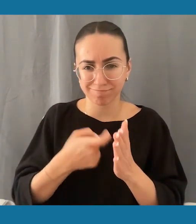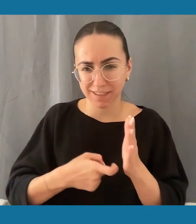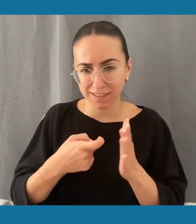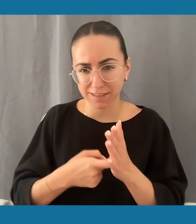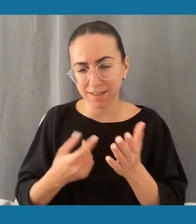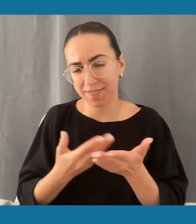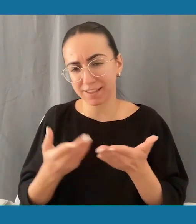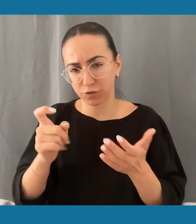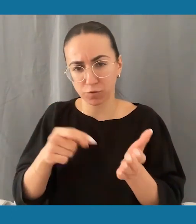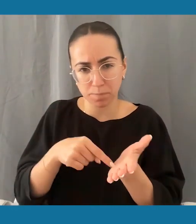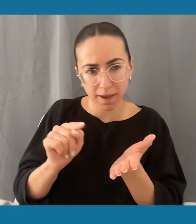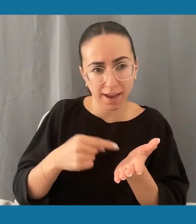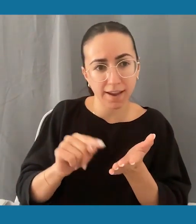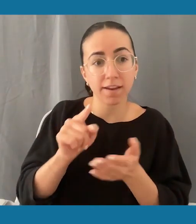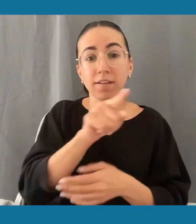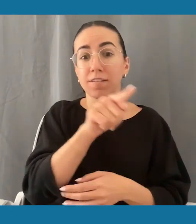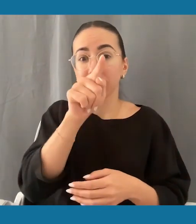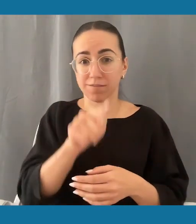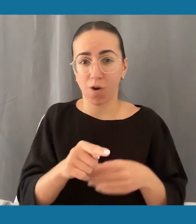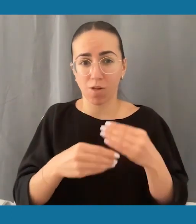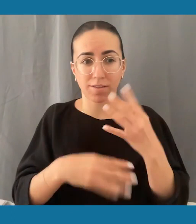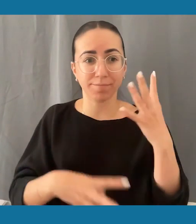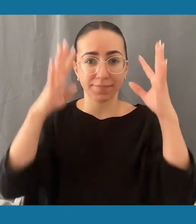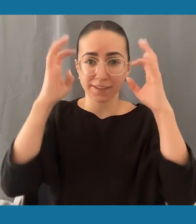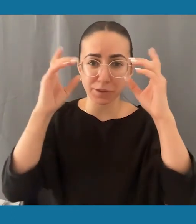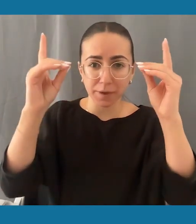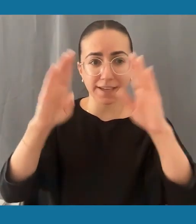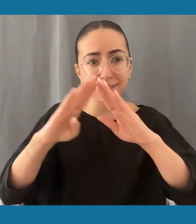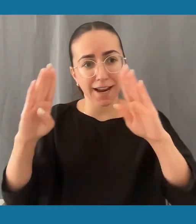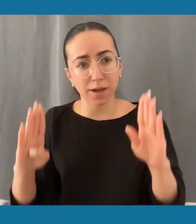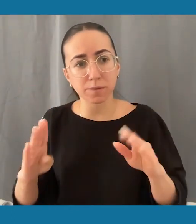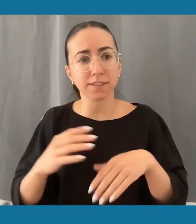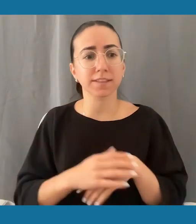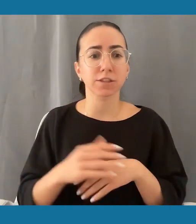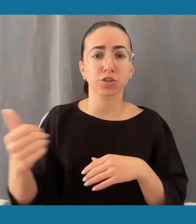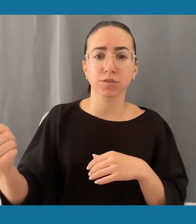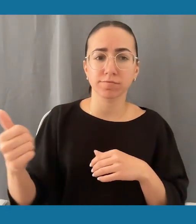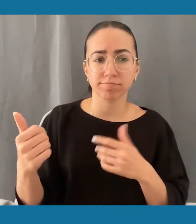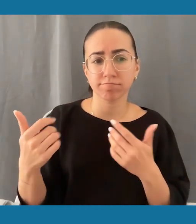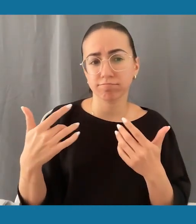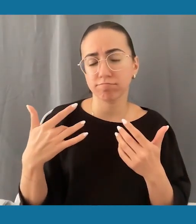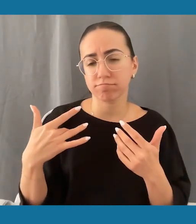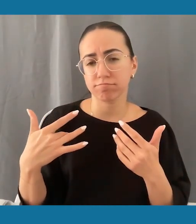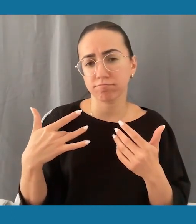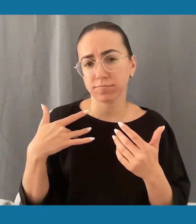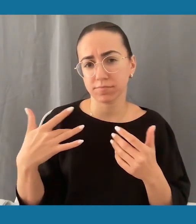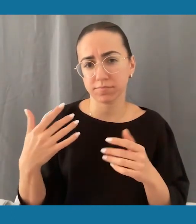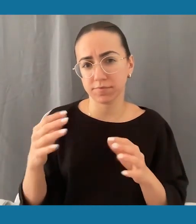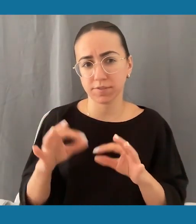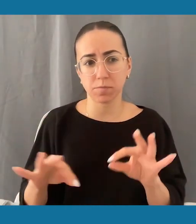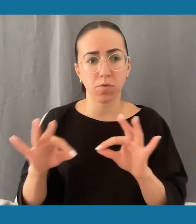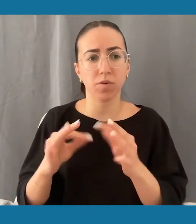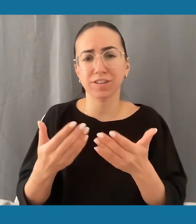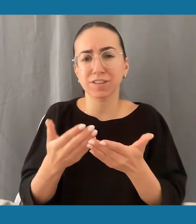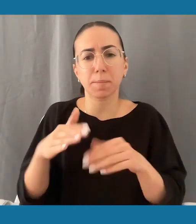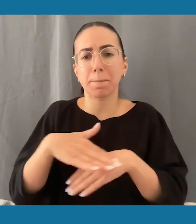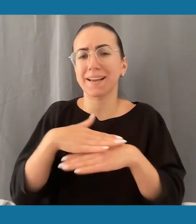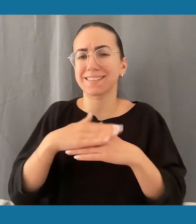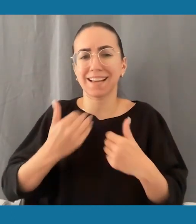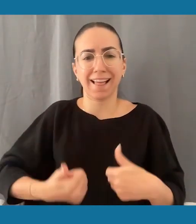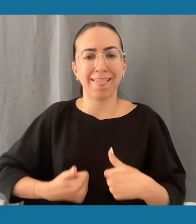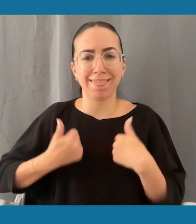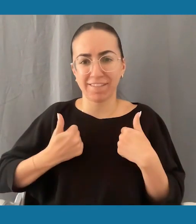Education, housing is bolded, and basic living expenses are bolded because those are the two that are